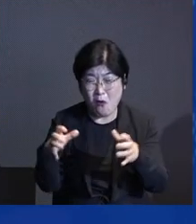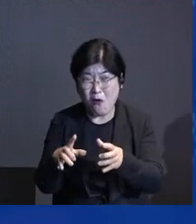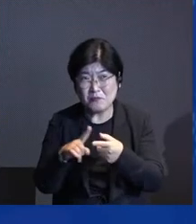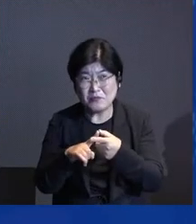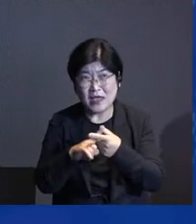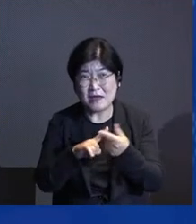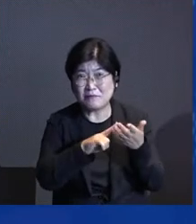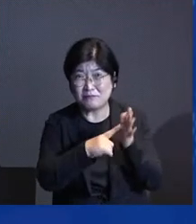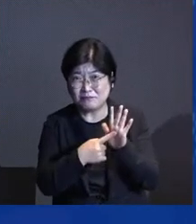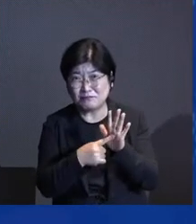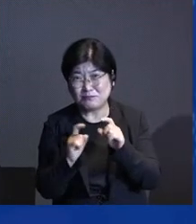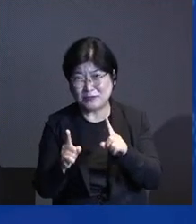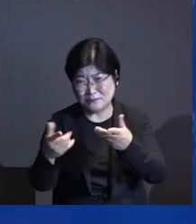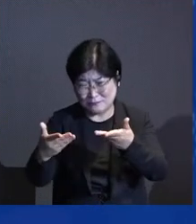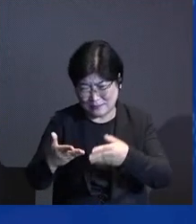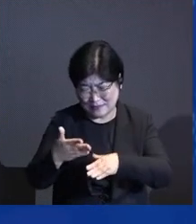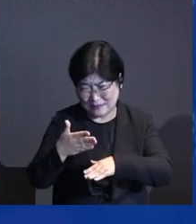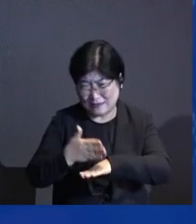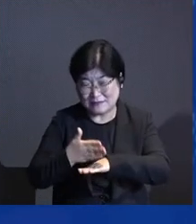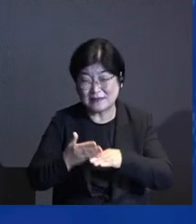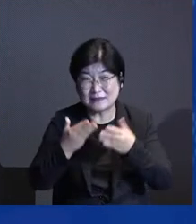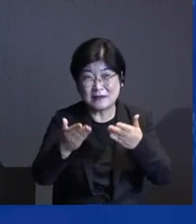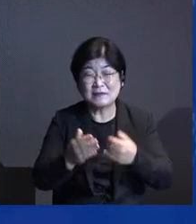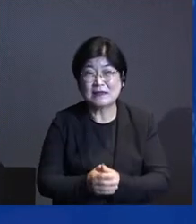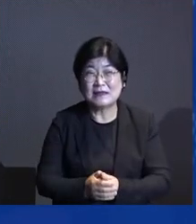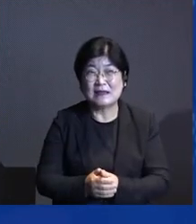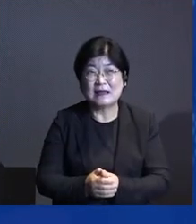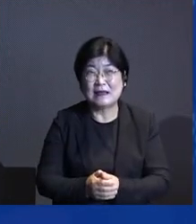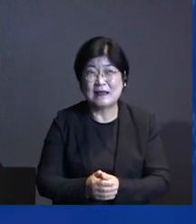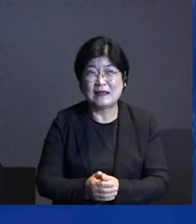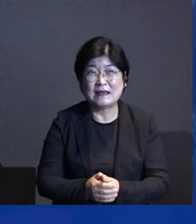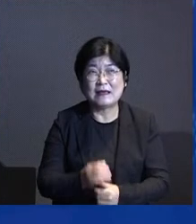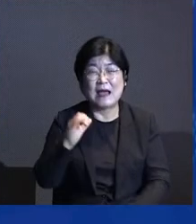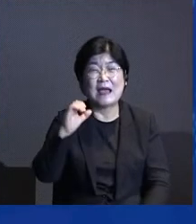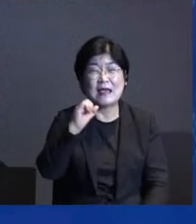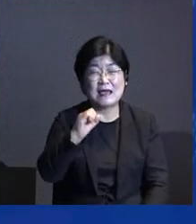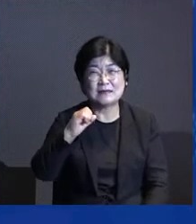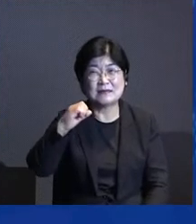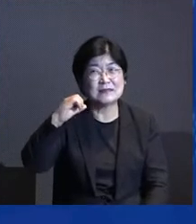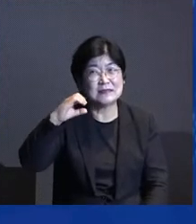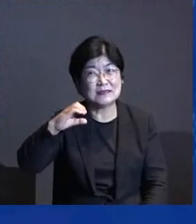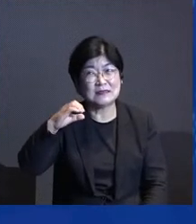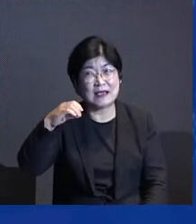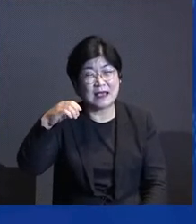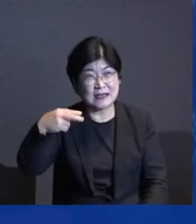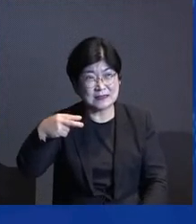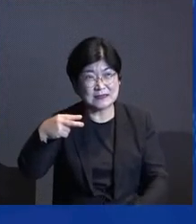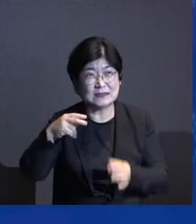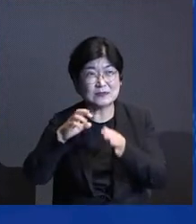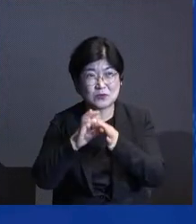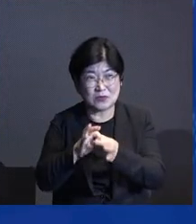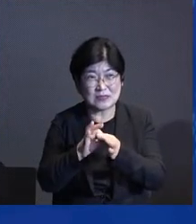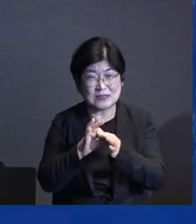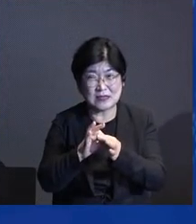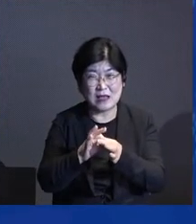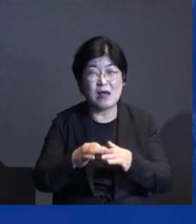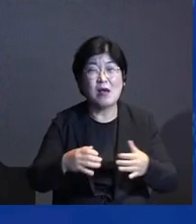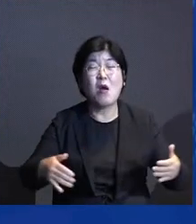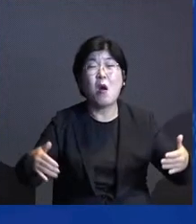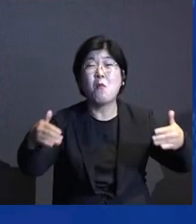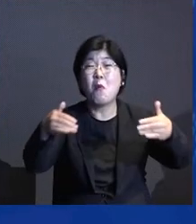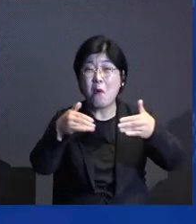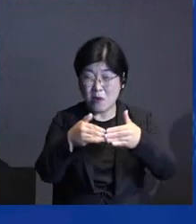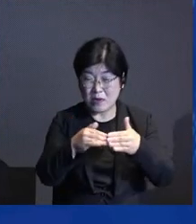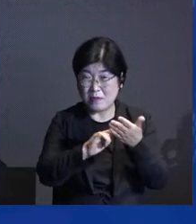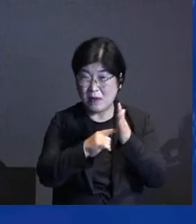comprehensive community-based care services directly to more than 400,000 people in Vietnam. And this model